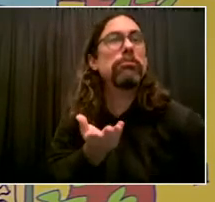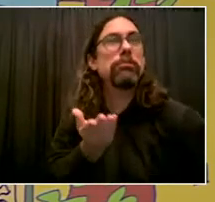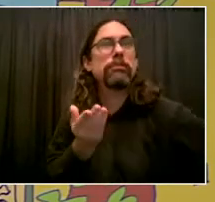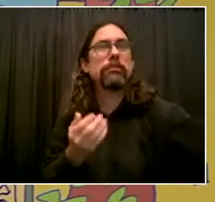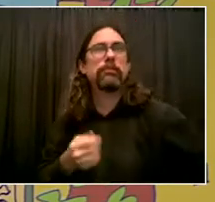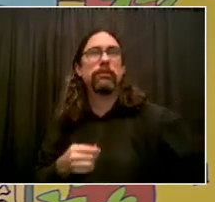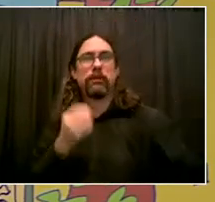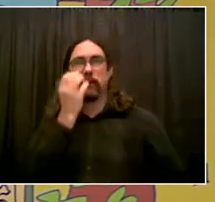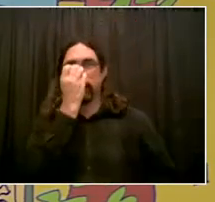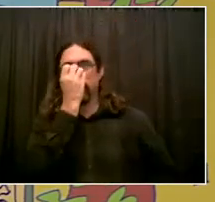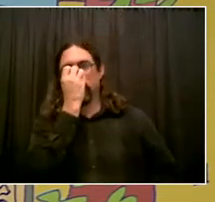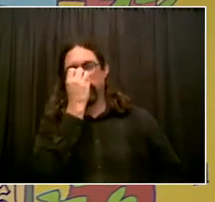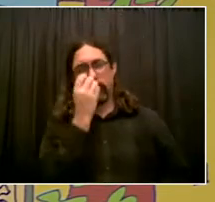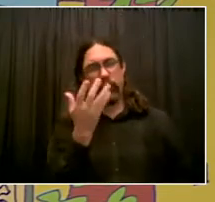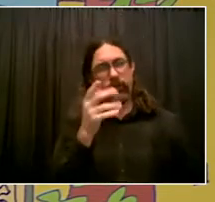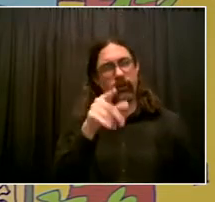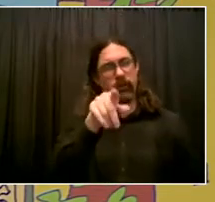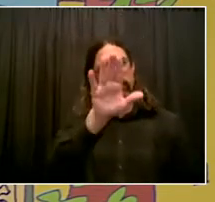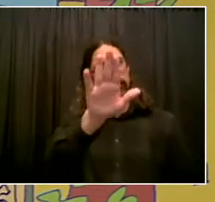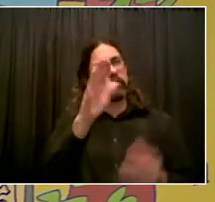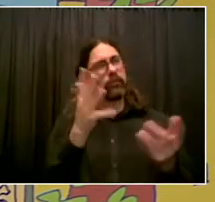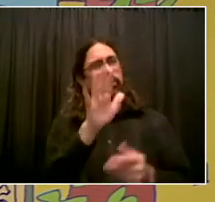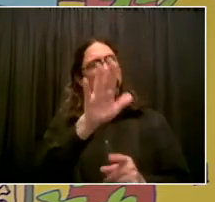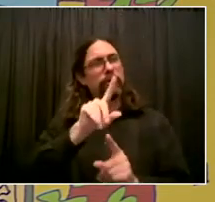the people who do the work. And